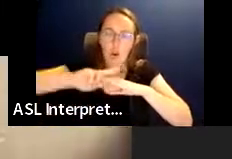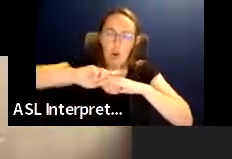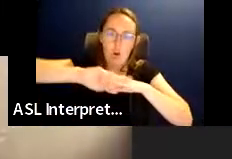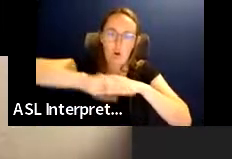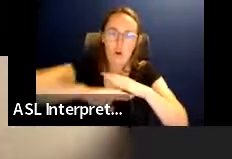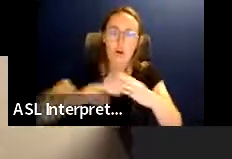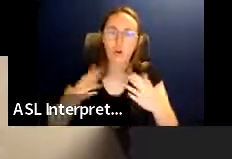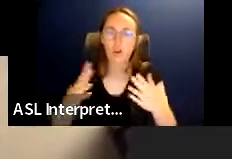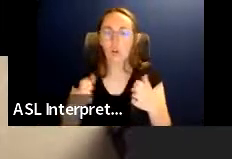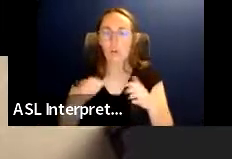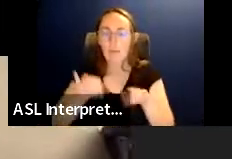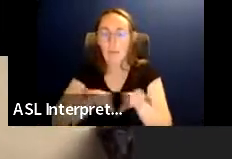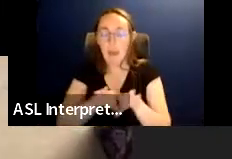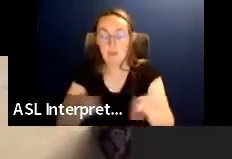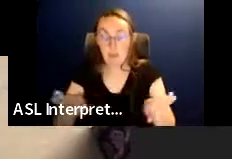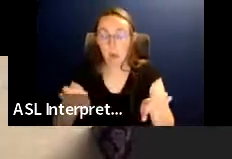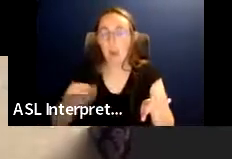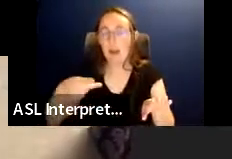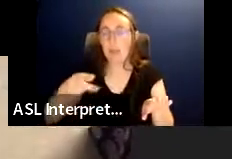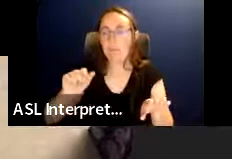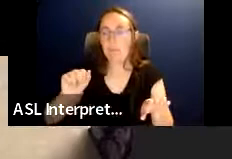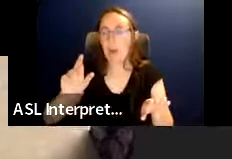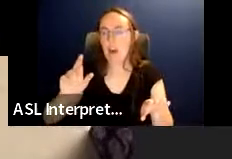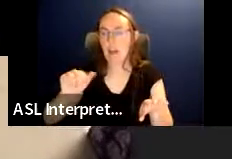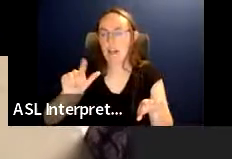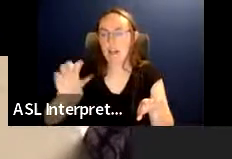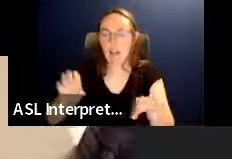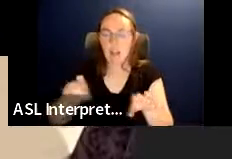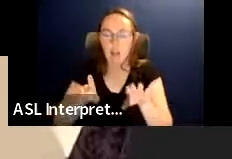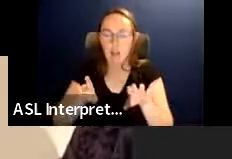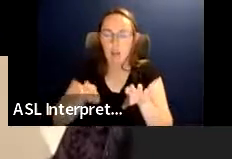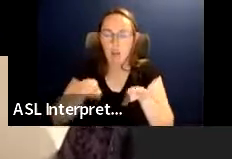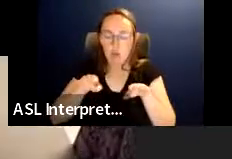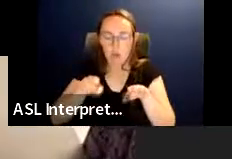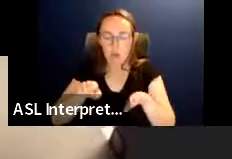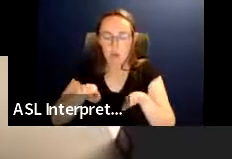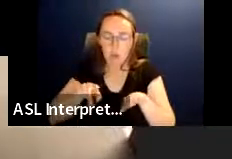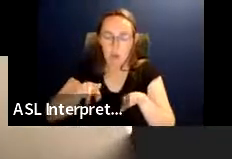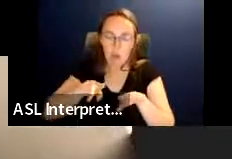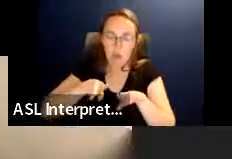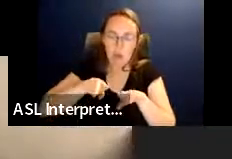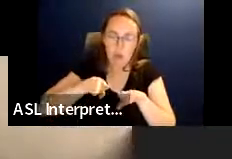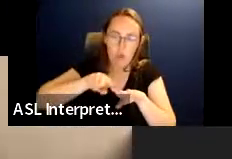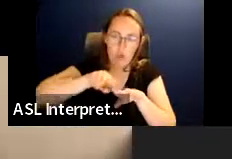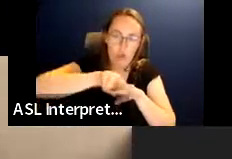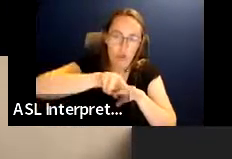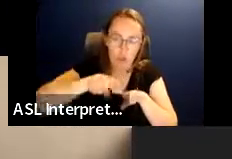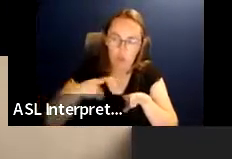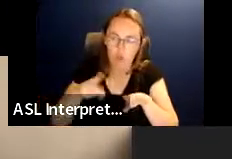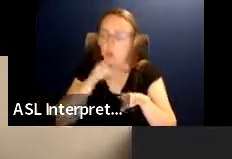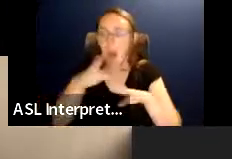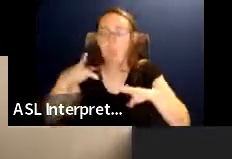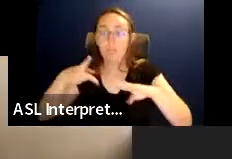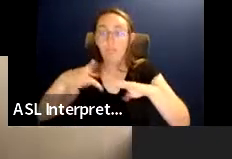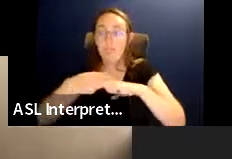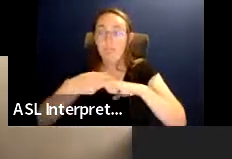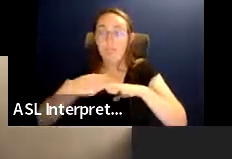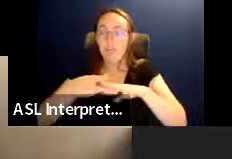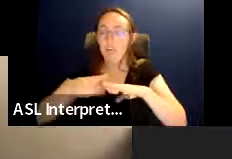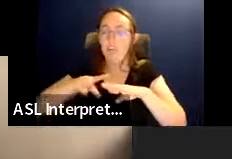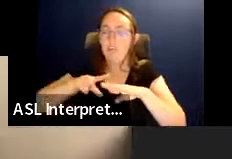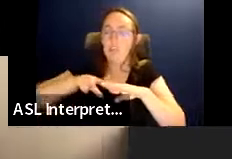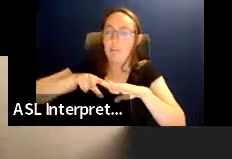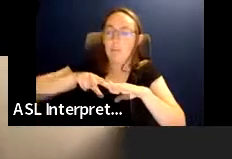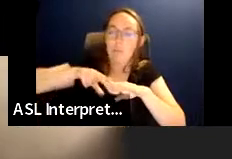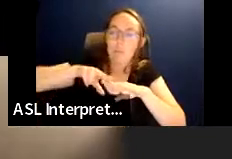Parallel to the board, never this way. And we slide that blade in to get the triangle. Slide it in, get the